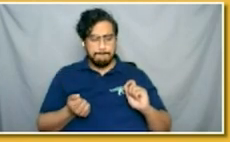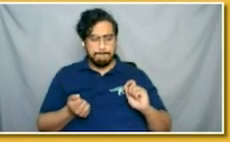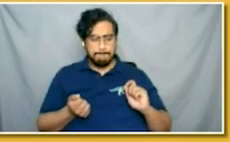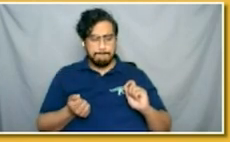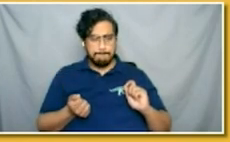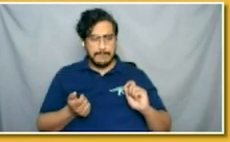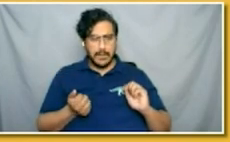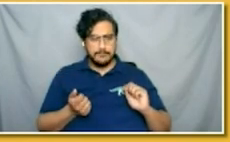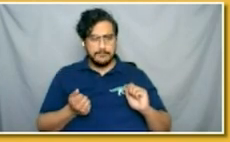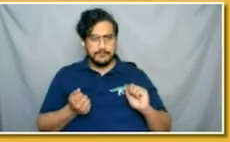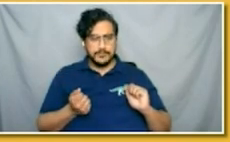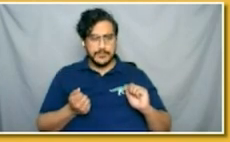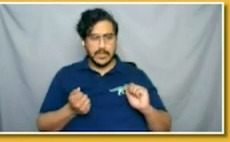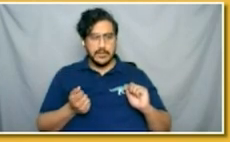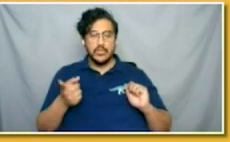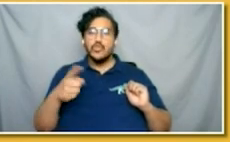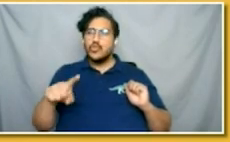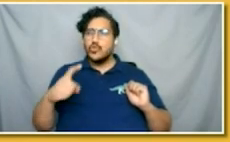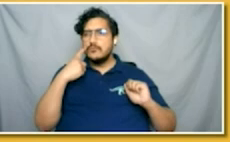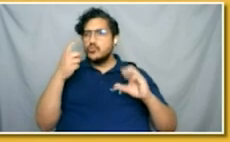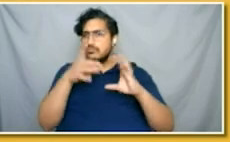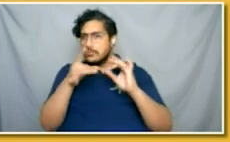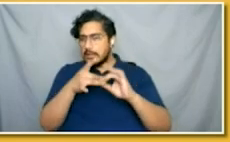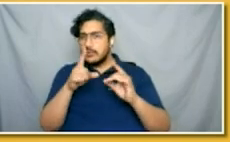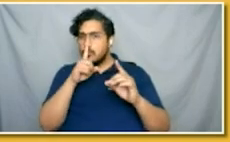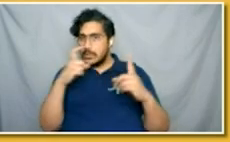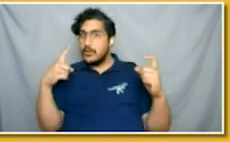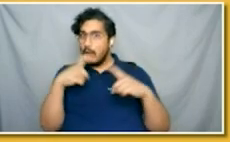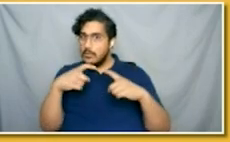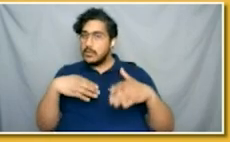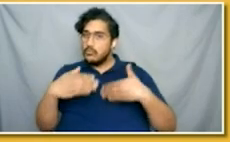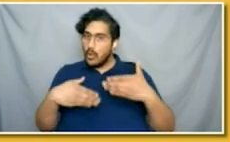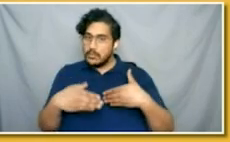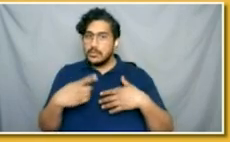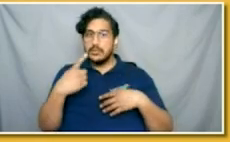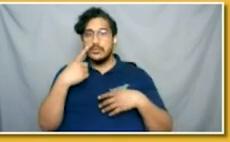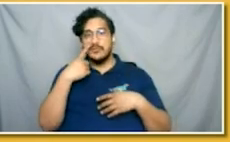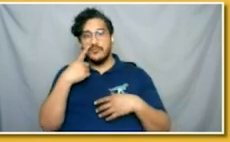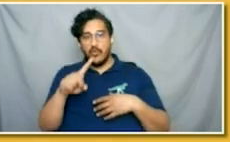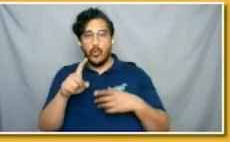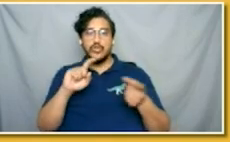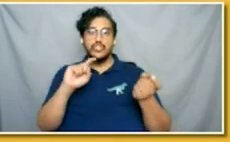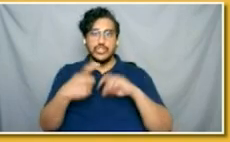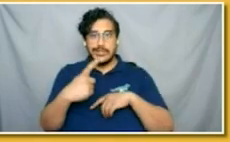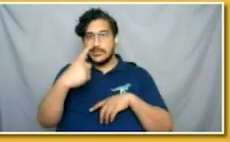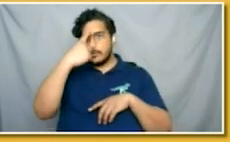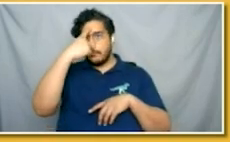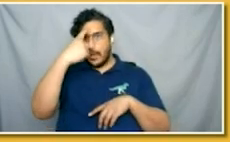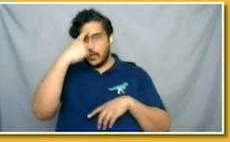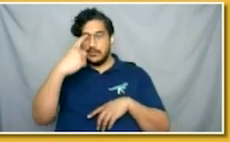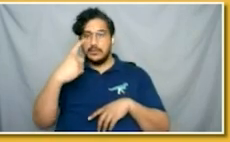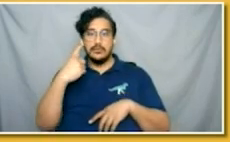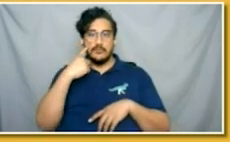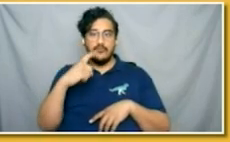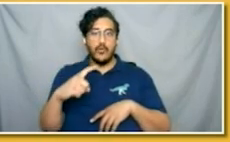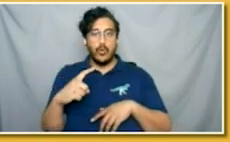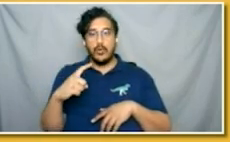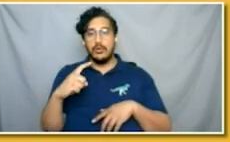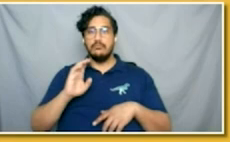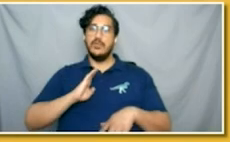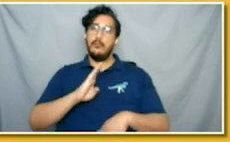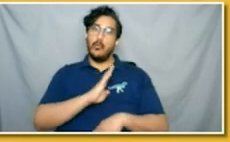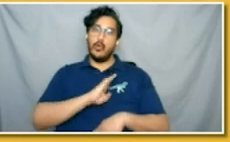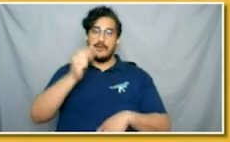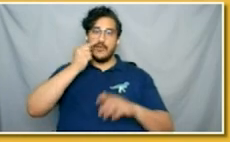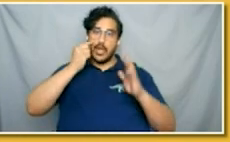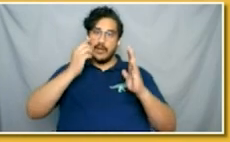while you guys said it's a complicated process to try to fire DeJoy or to change the minds of the Board of Governors, but there is